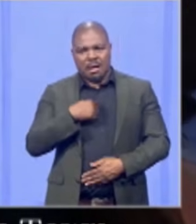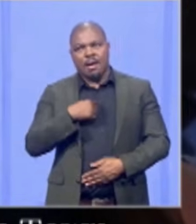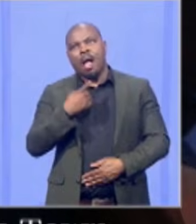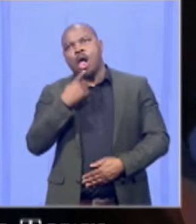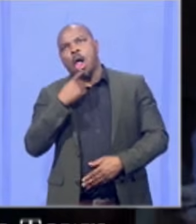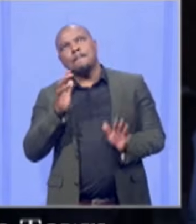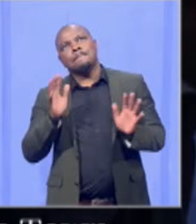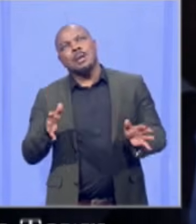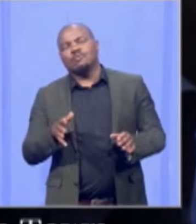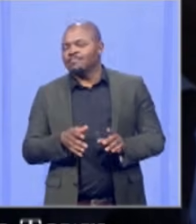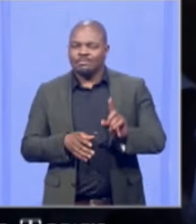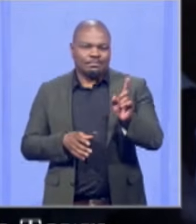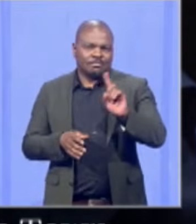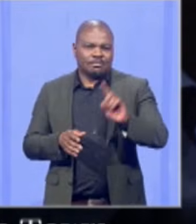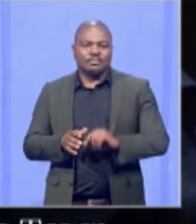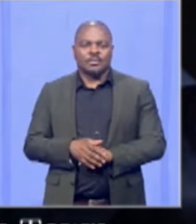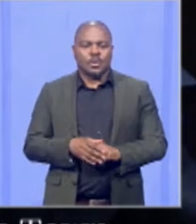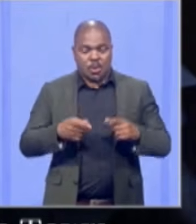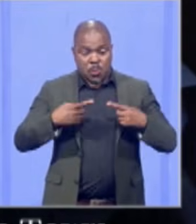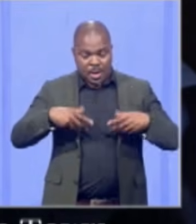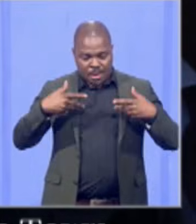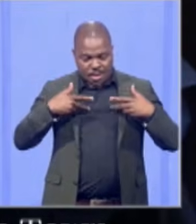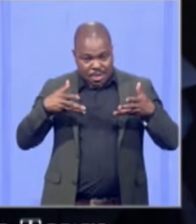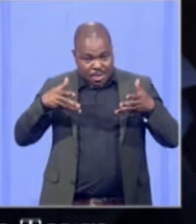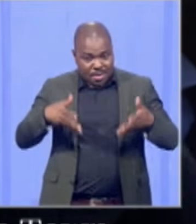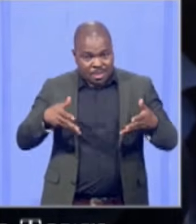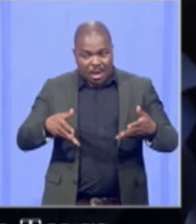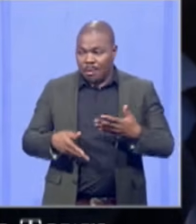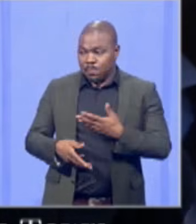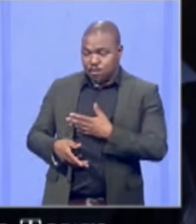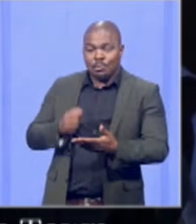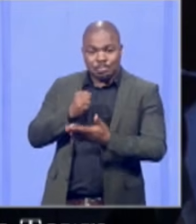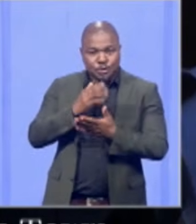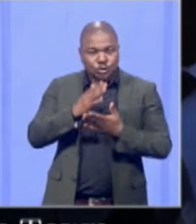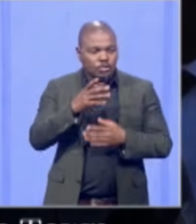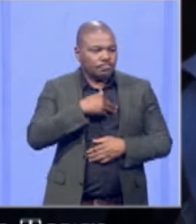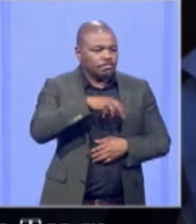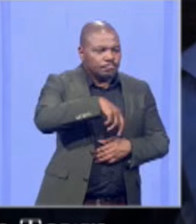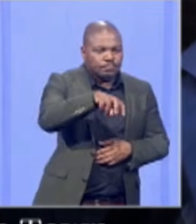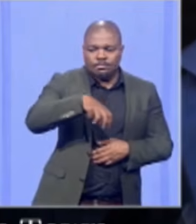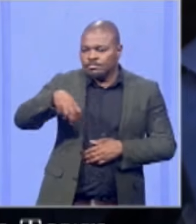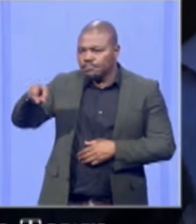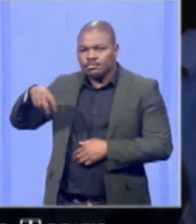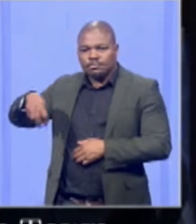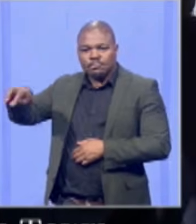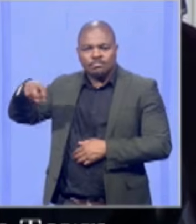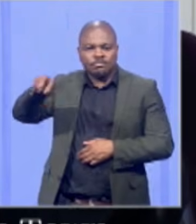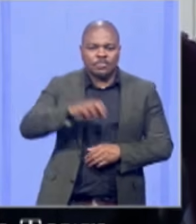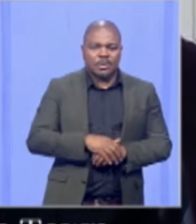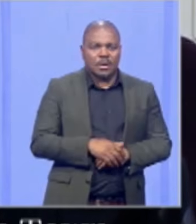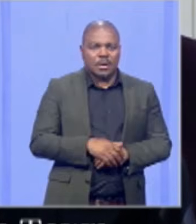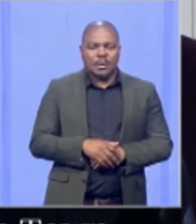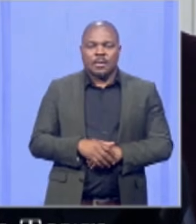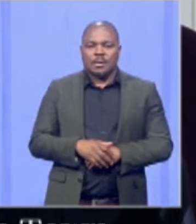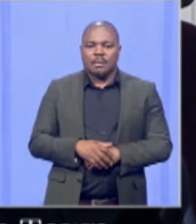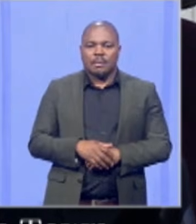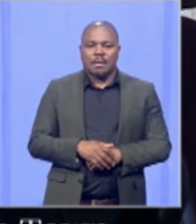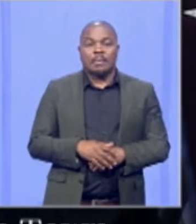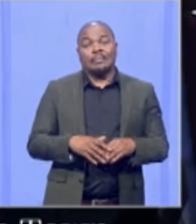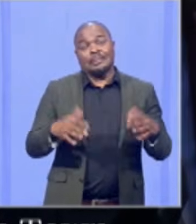mouth, word of mouth. We are now ensuring that we are on the ground. Now everybody,